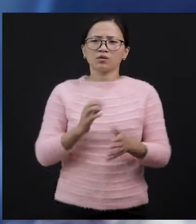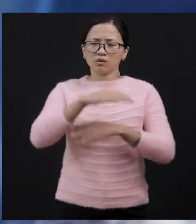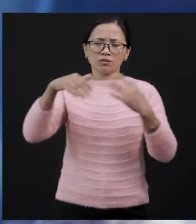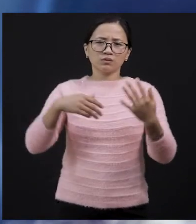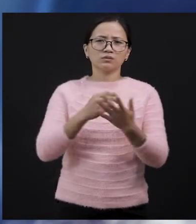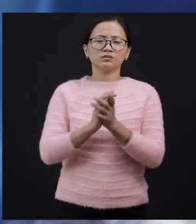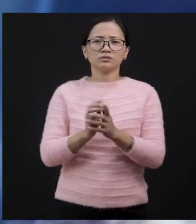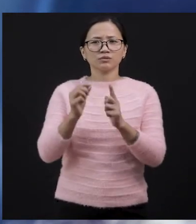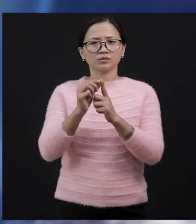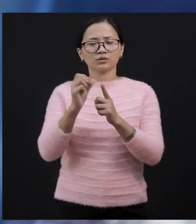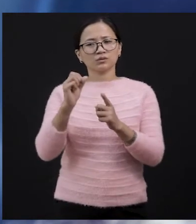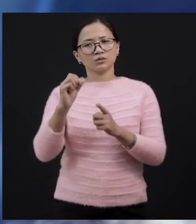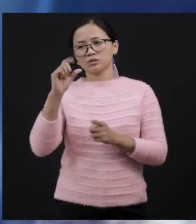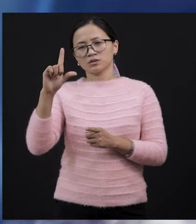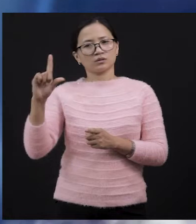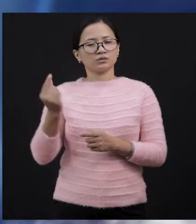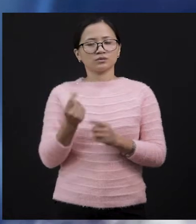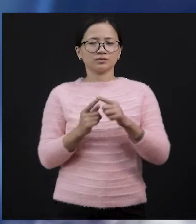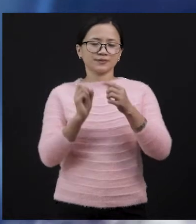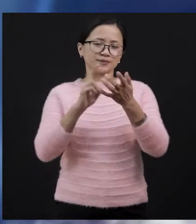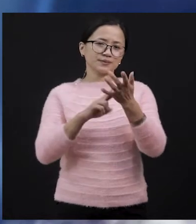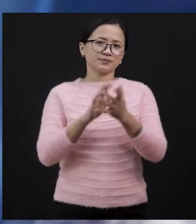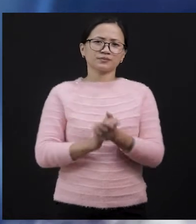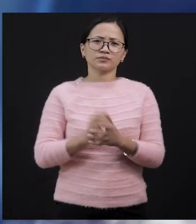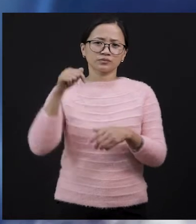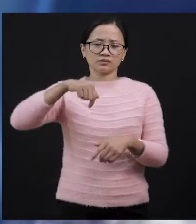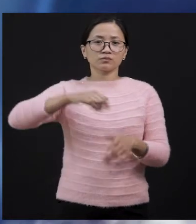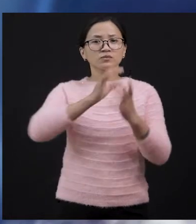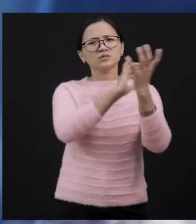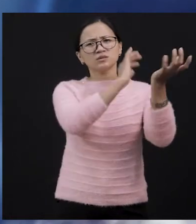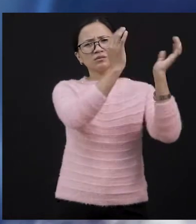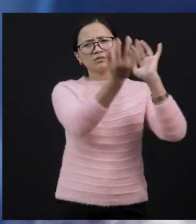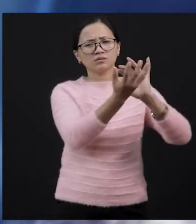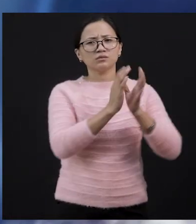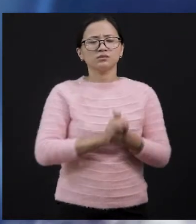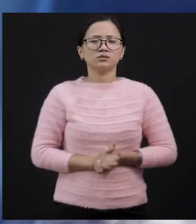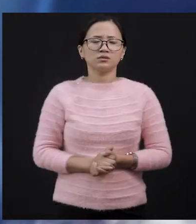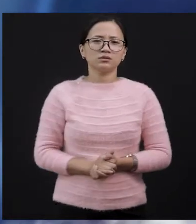all the pollution from this earth,